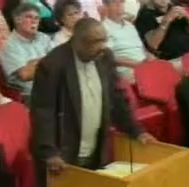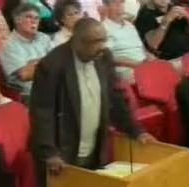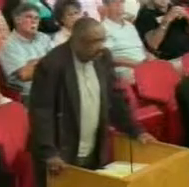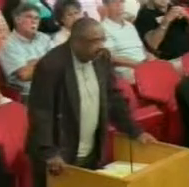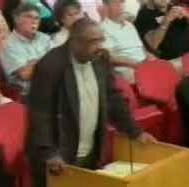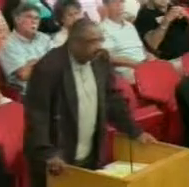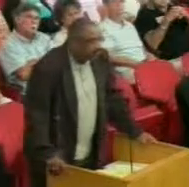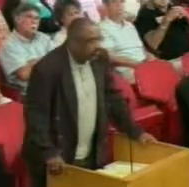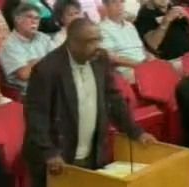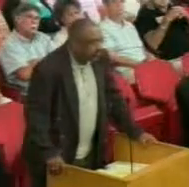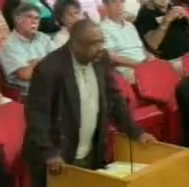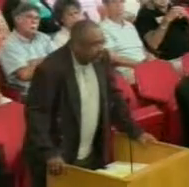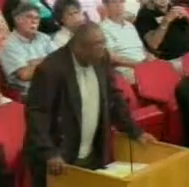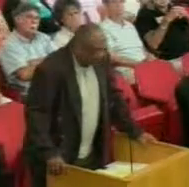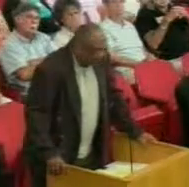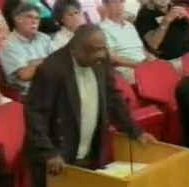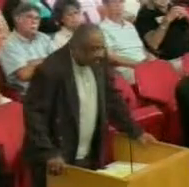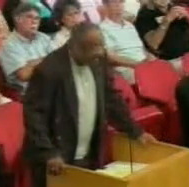statement, please?